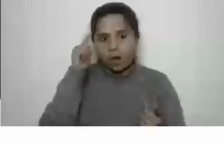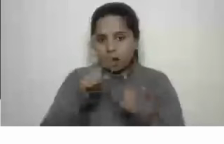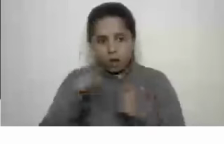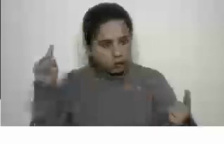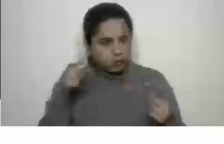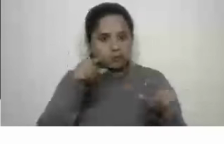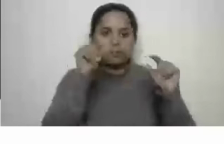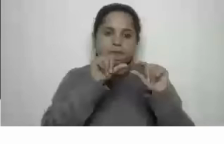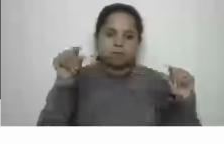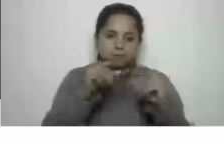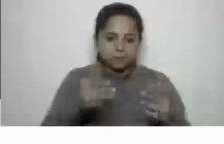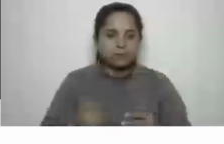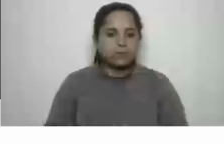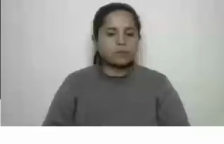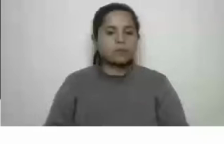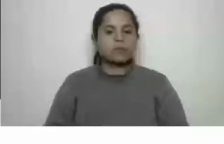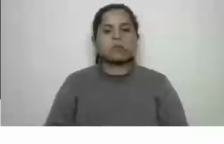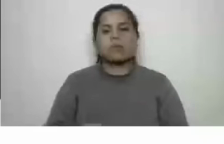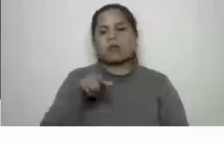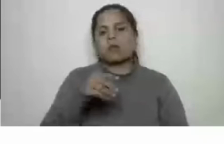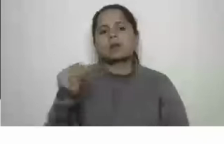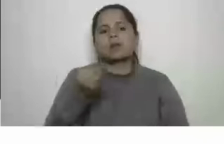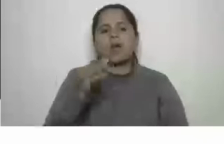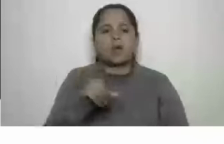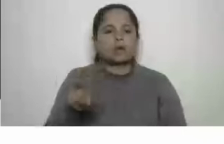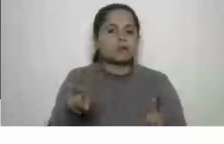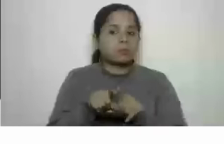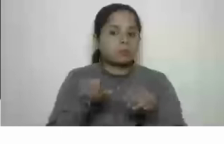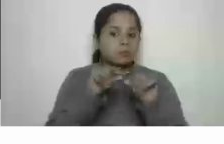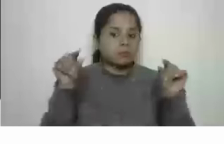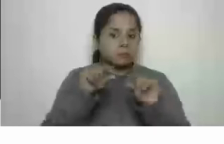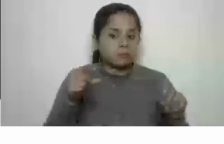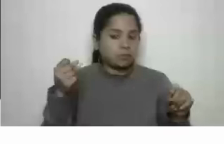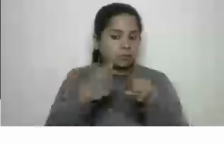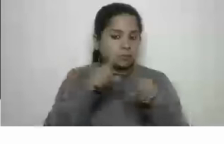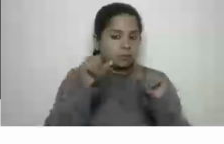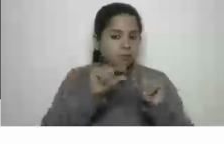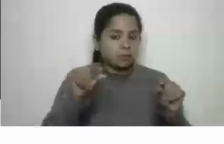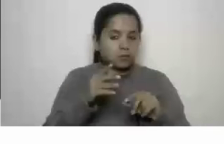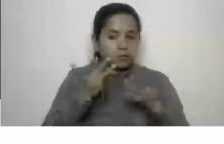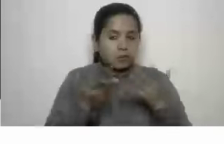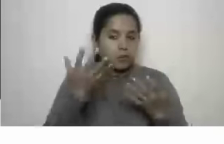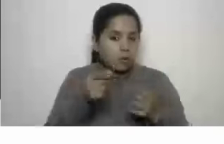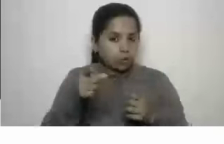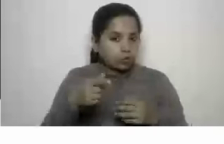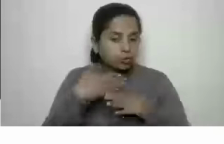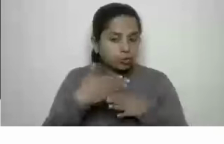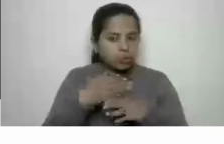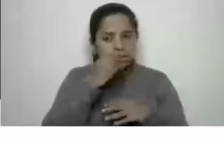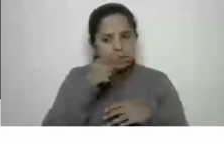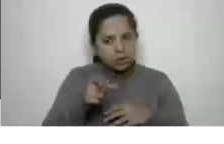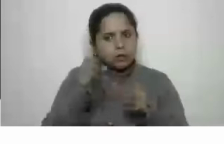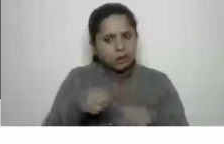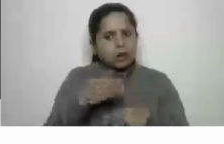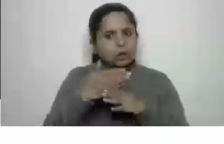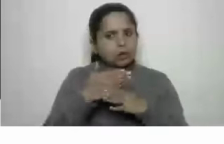sentence. If there's something around this sentence, around the context of this sentence that you want to share, please feel free to share